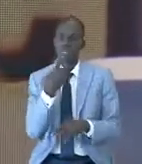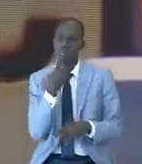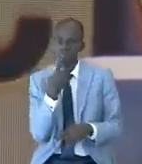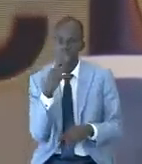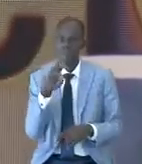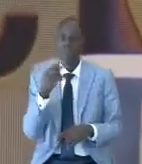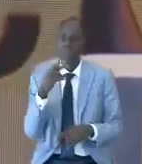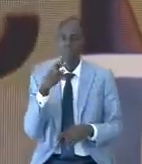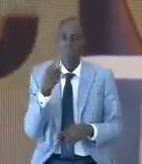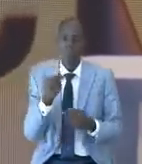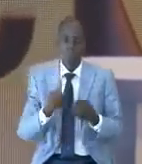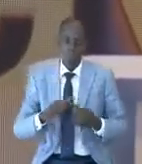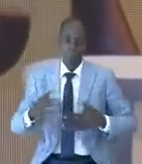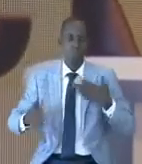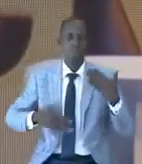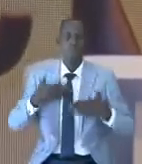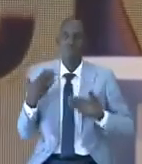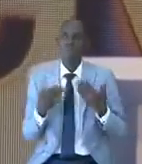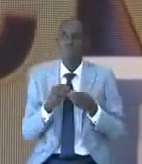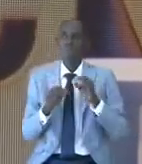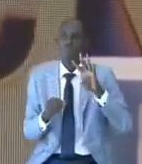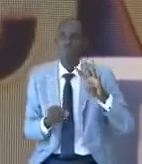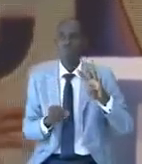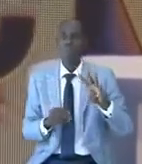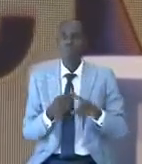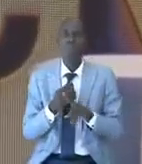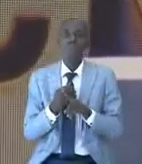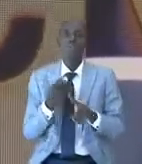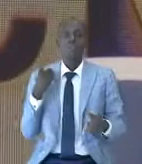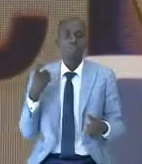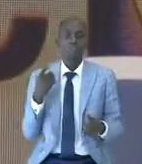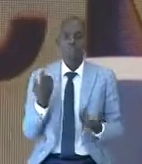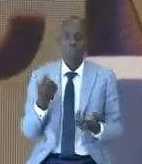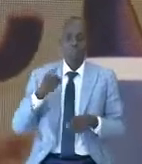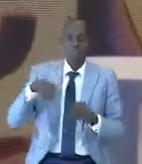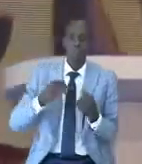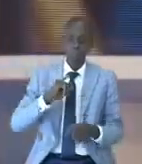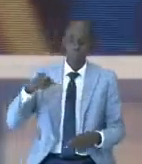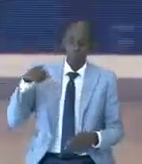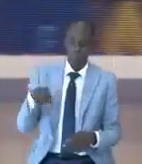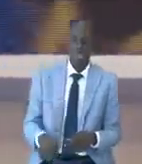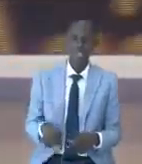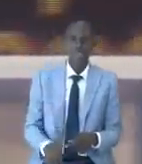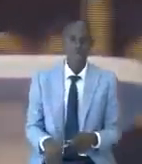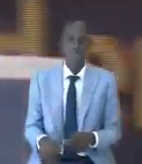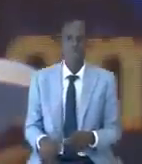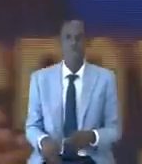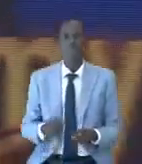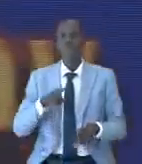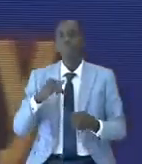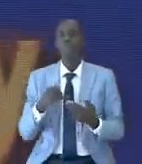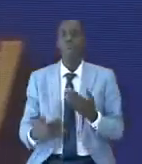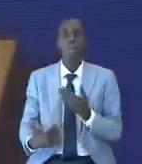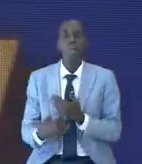to rejoicing. Number four, from retardation. Always at the back of the